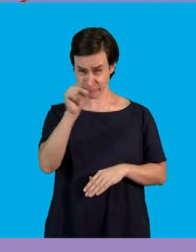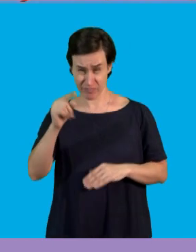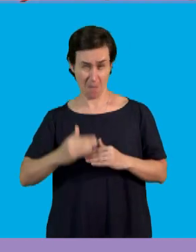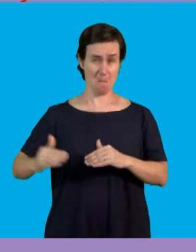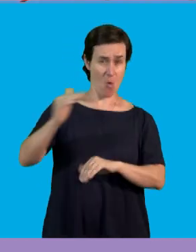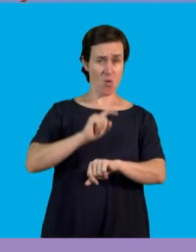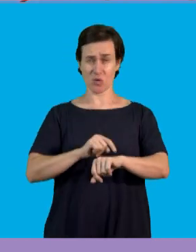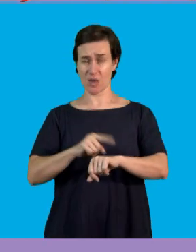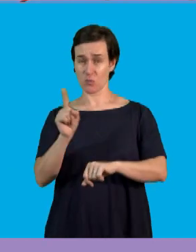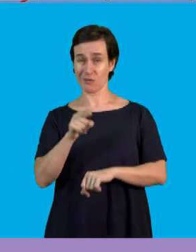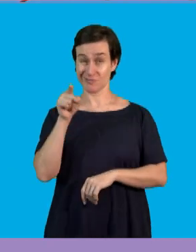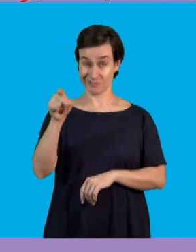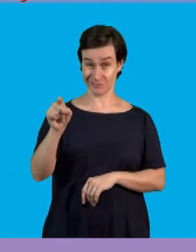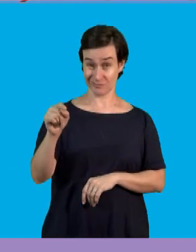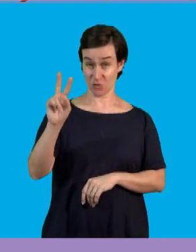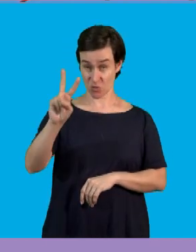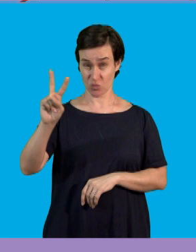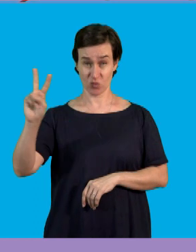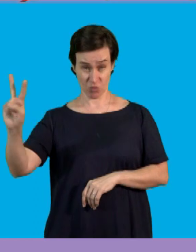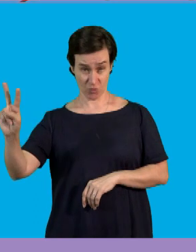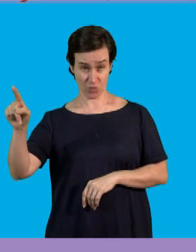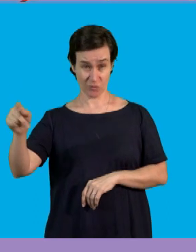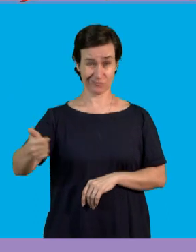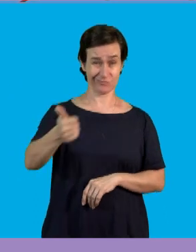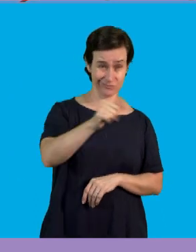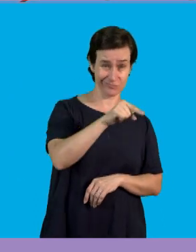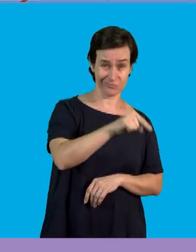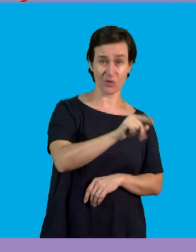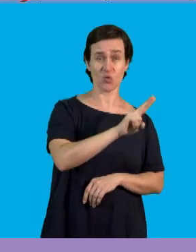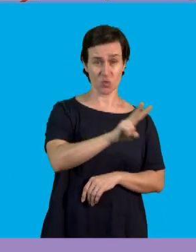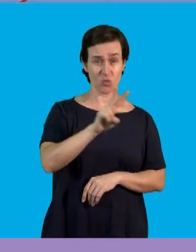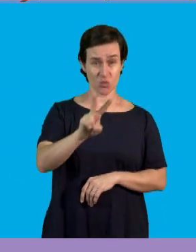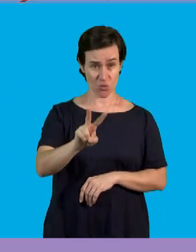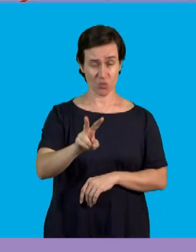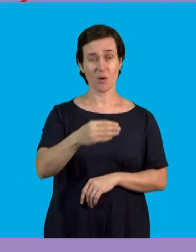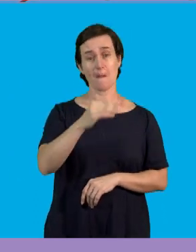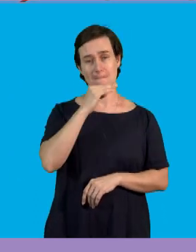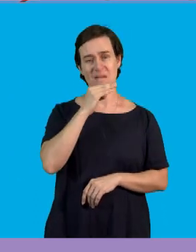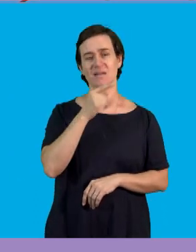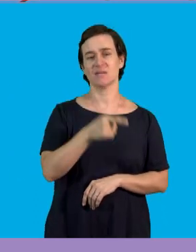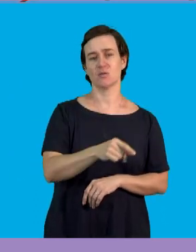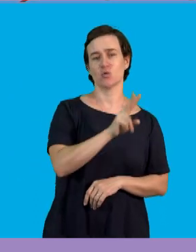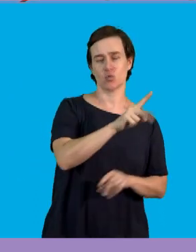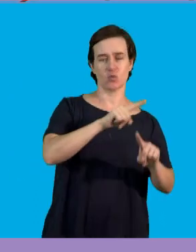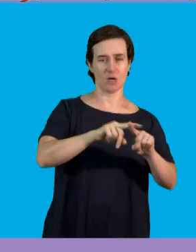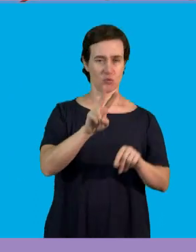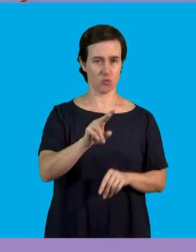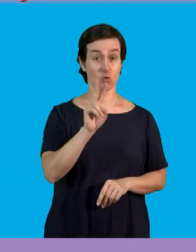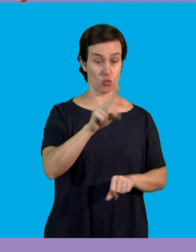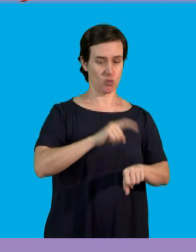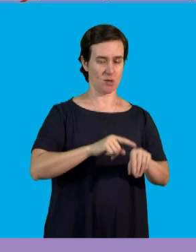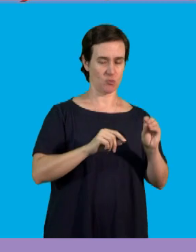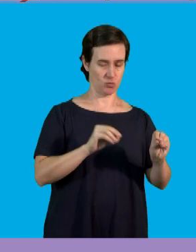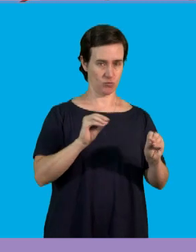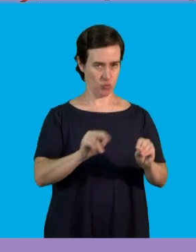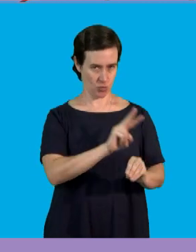frequency. If we look at that block there, we have 2 2's, and even here we have 2 2's, so we are only going to multiply the